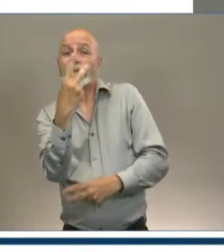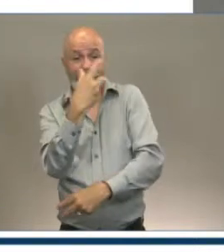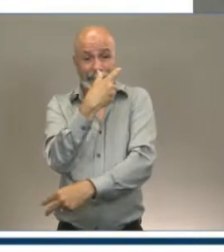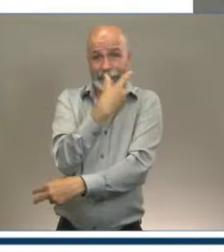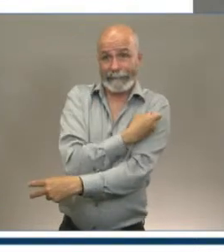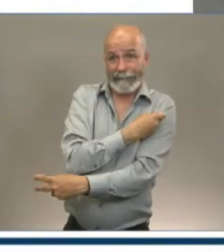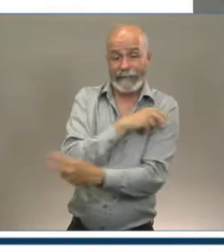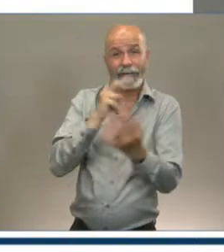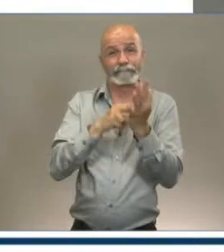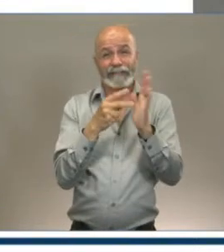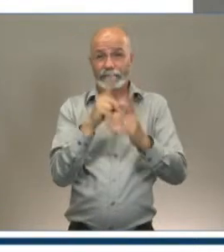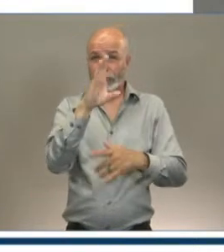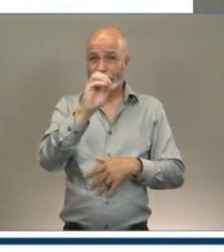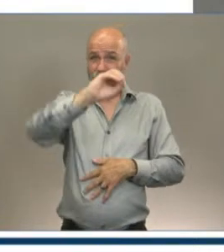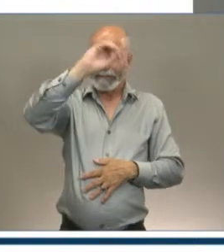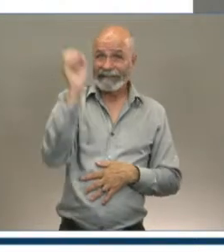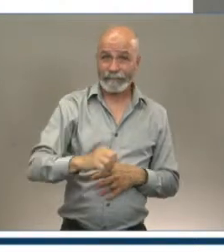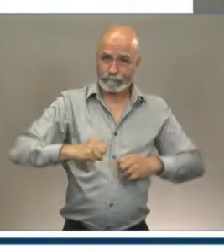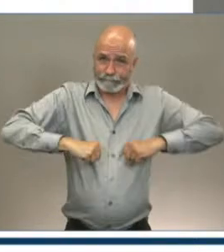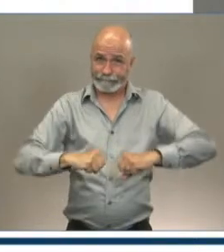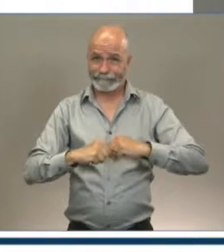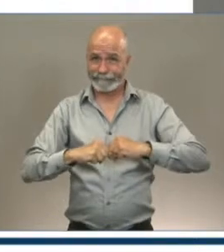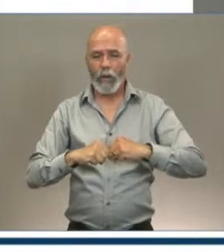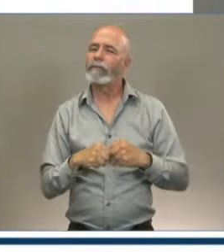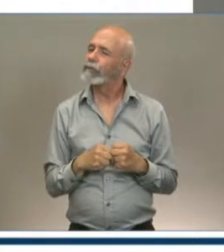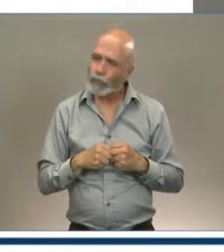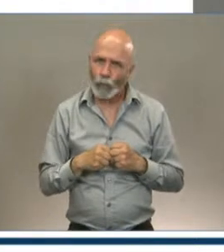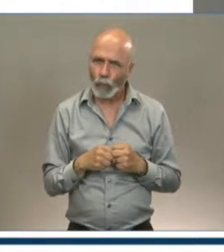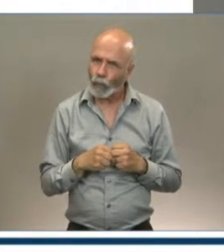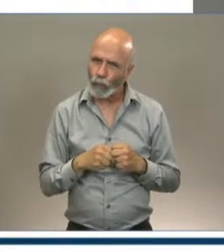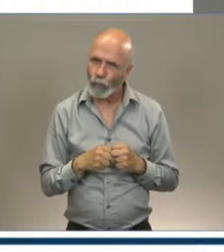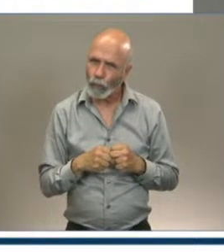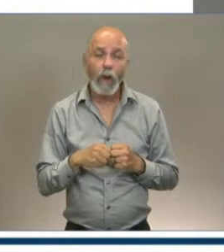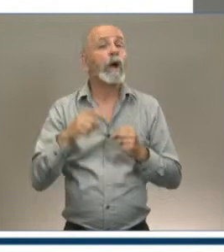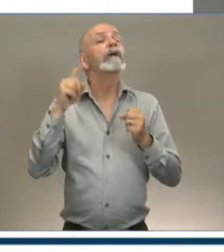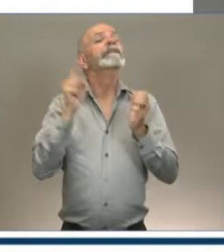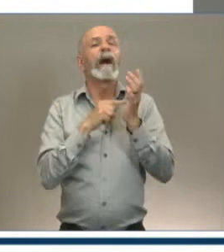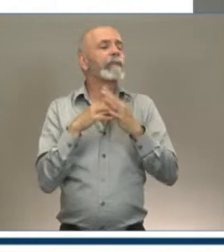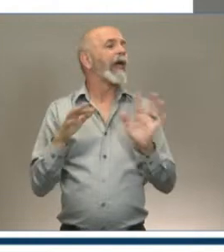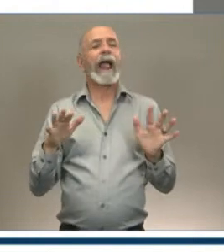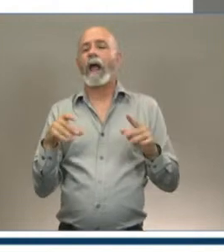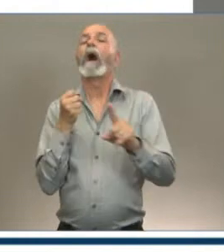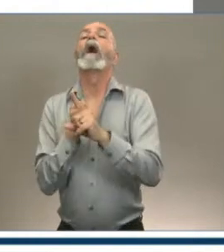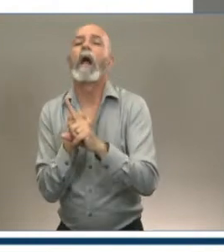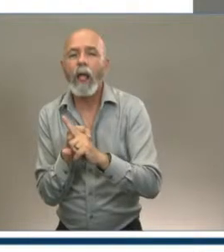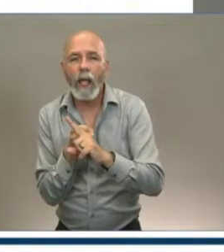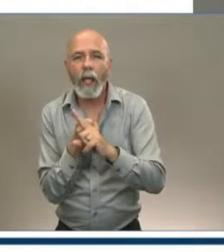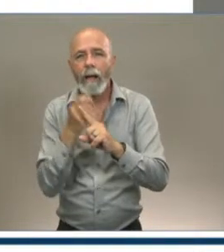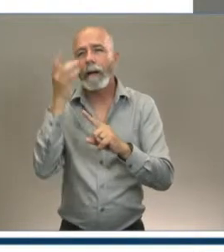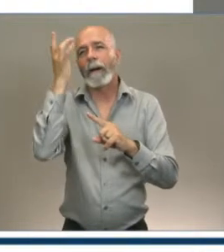working. We do know that breakthrough cases tend to have milder illness,